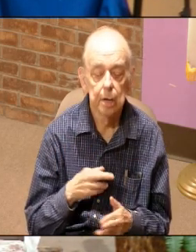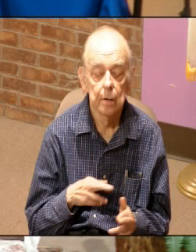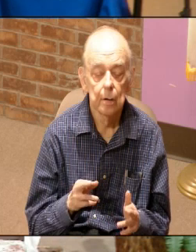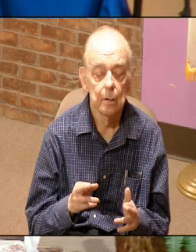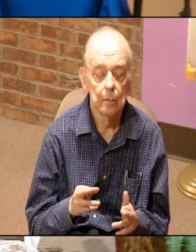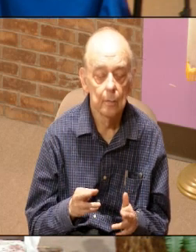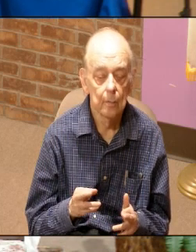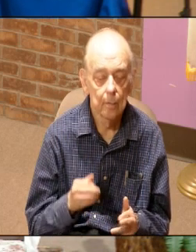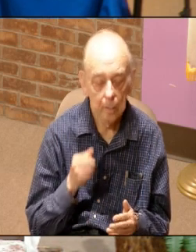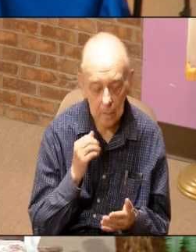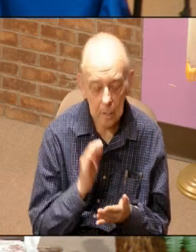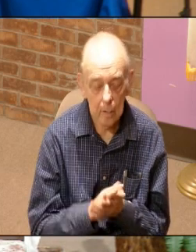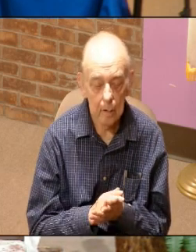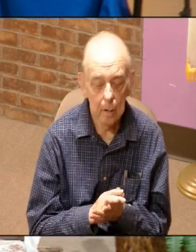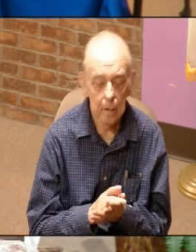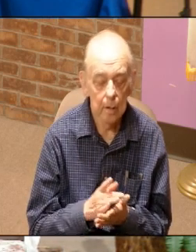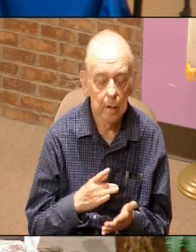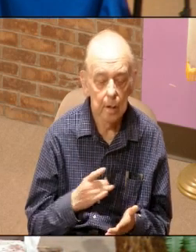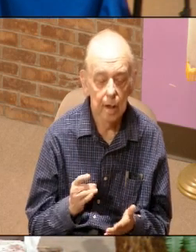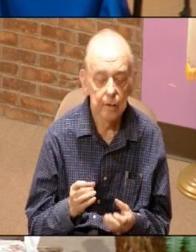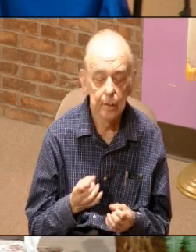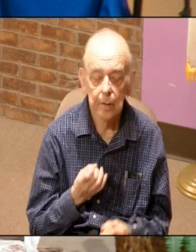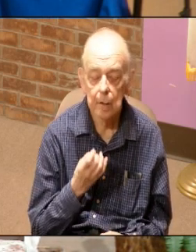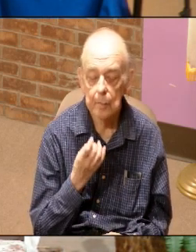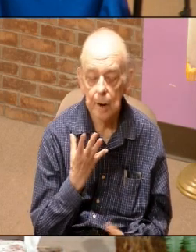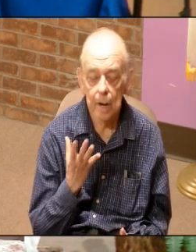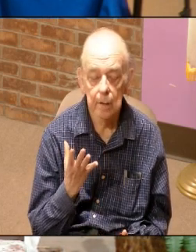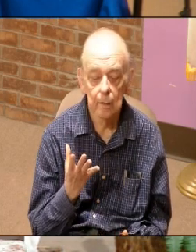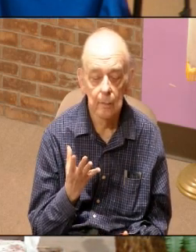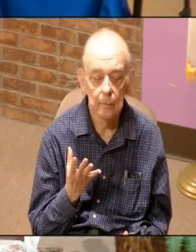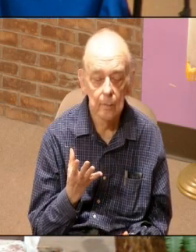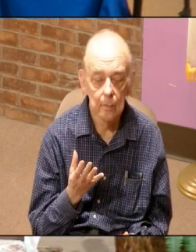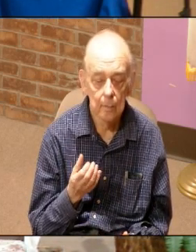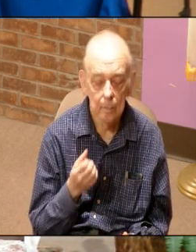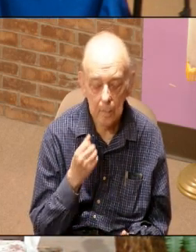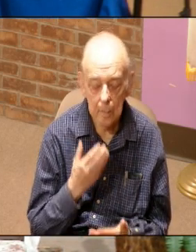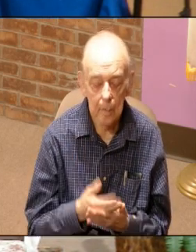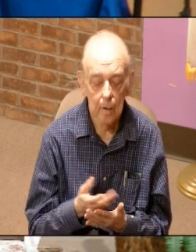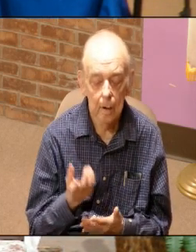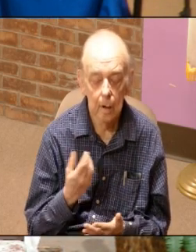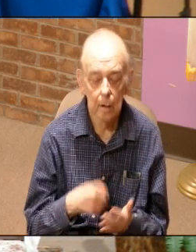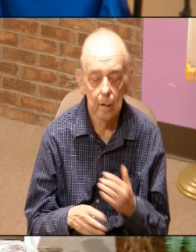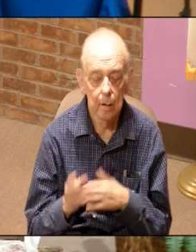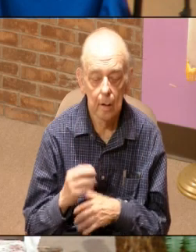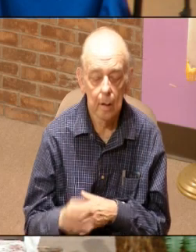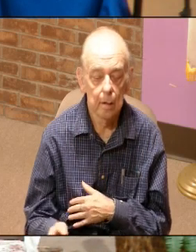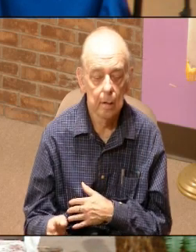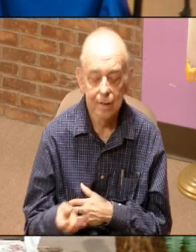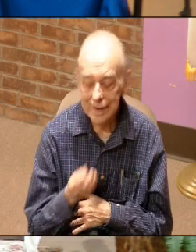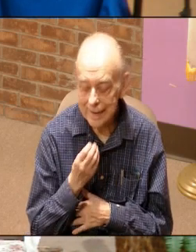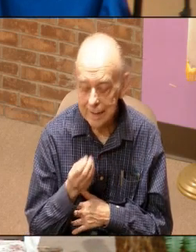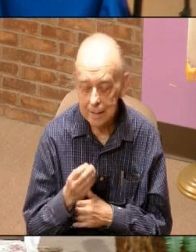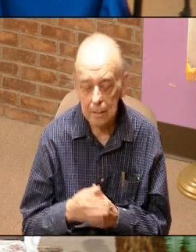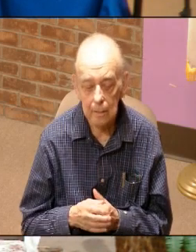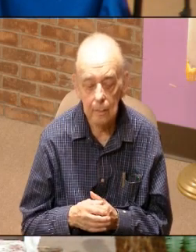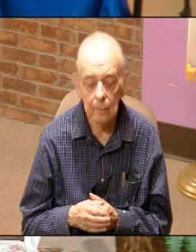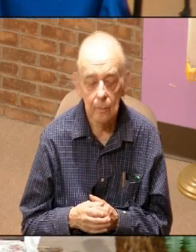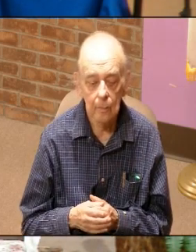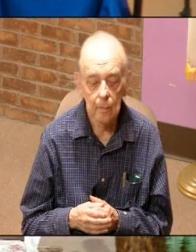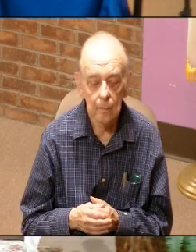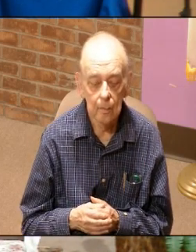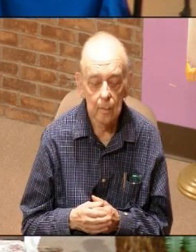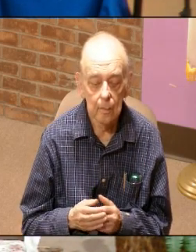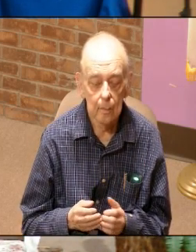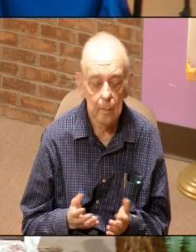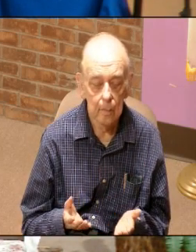and my wife likes everything bright so she would come out of her room upstairs and come downstairs to eat breakfast